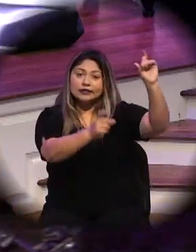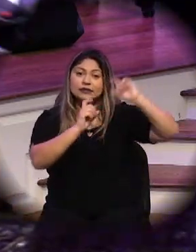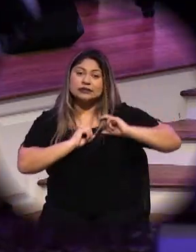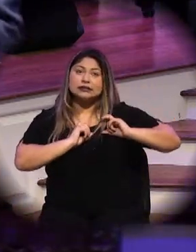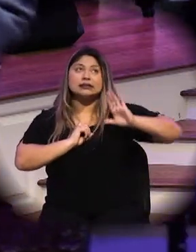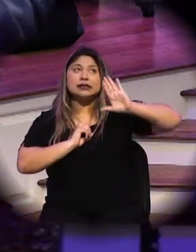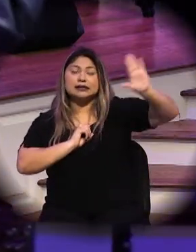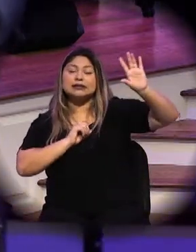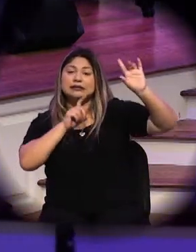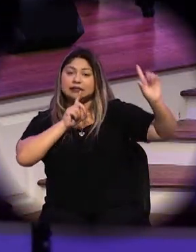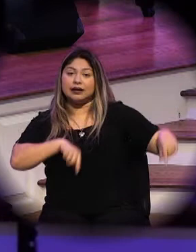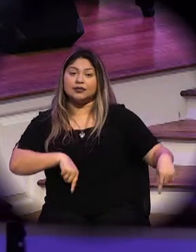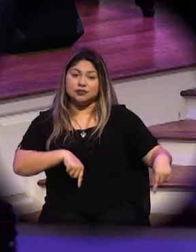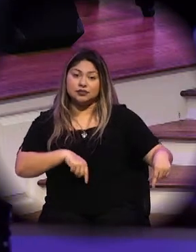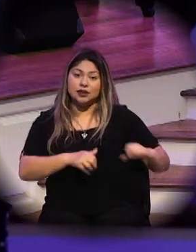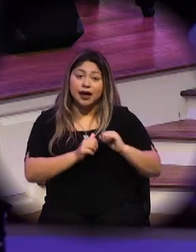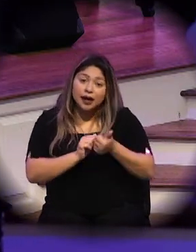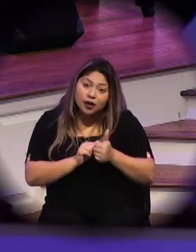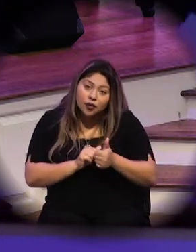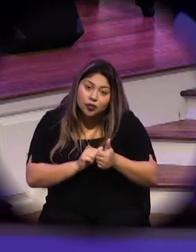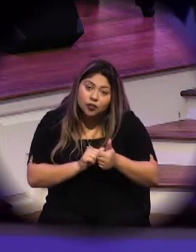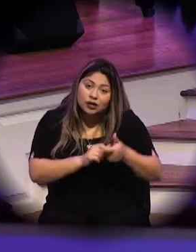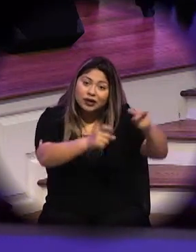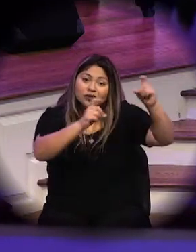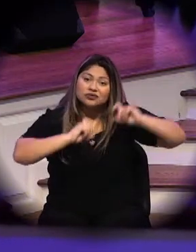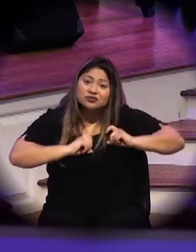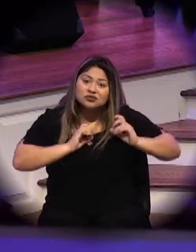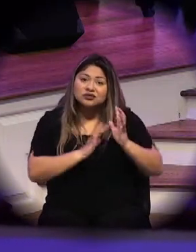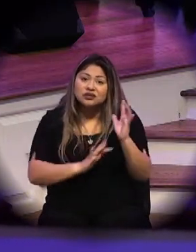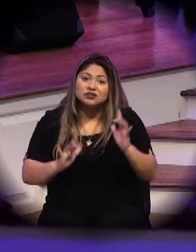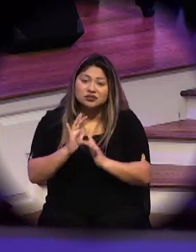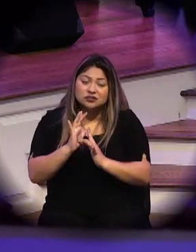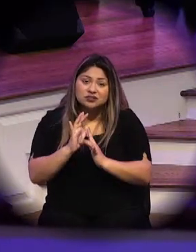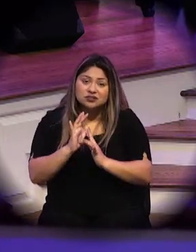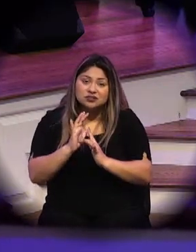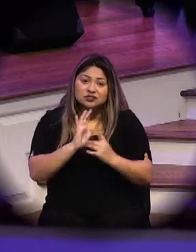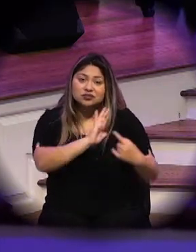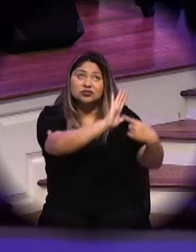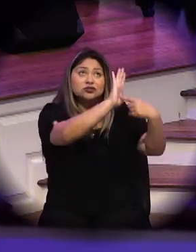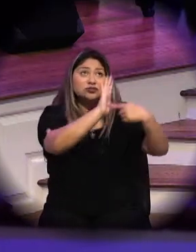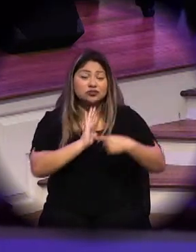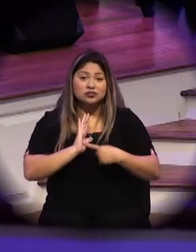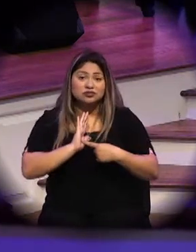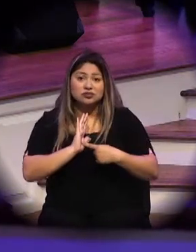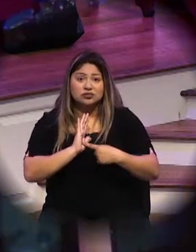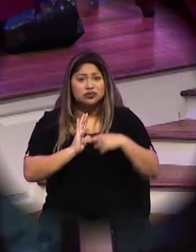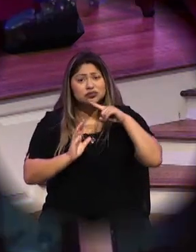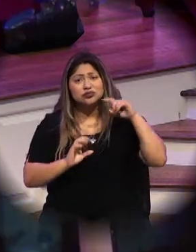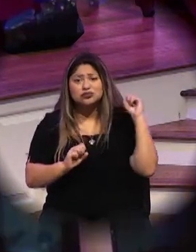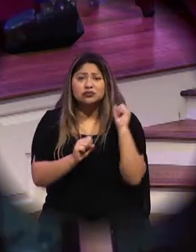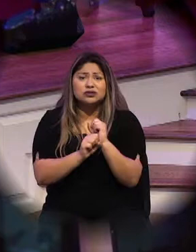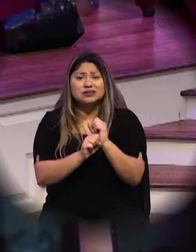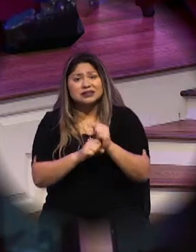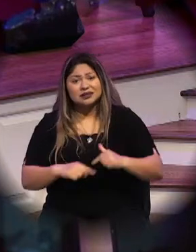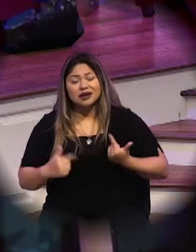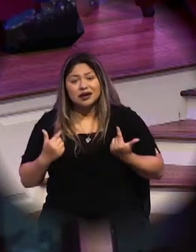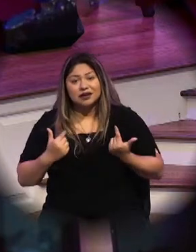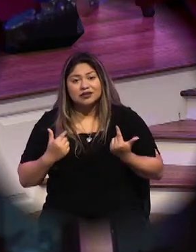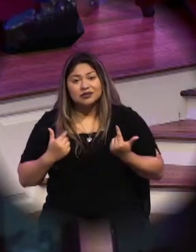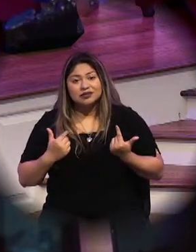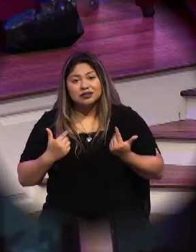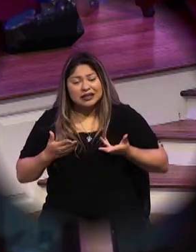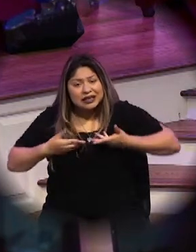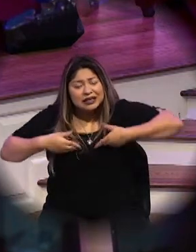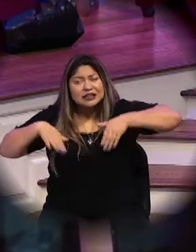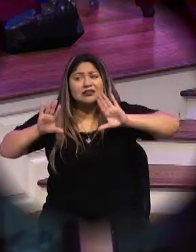in his living, his life to show us what true life looks like, in his giving of himself on the cross, God has spoken